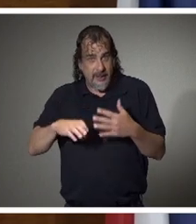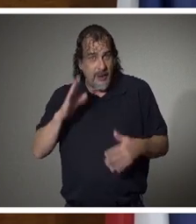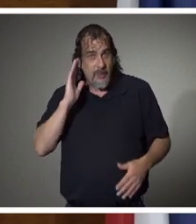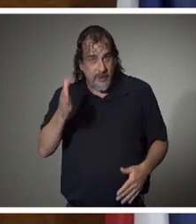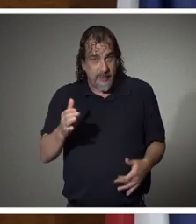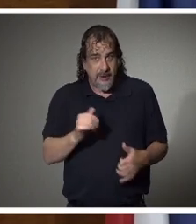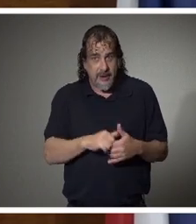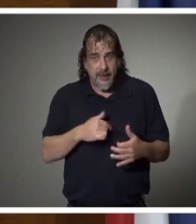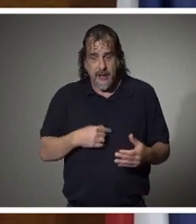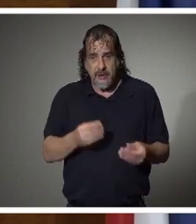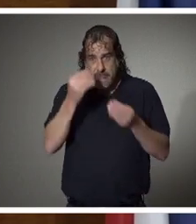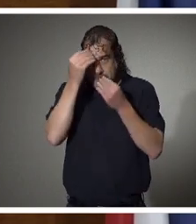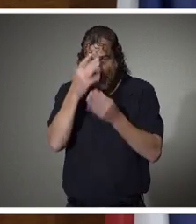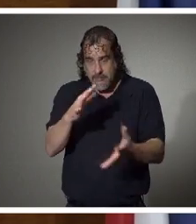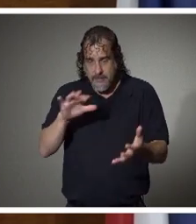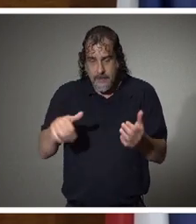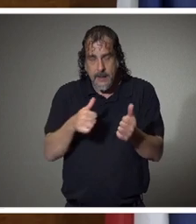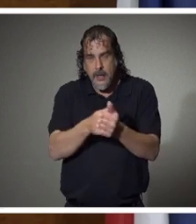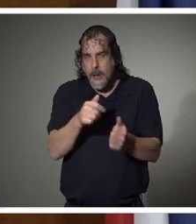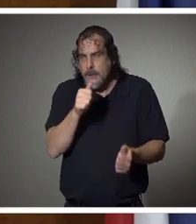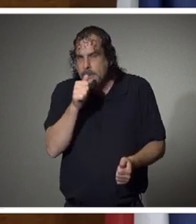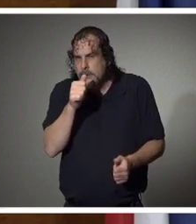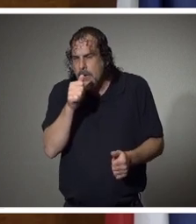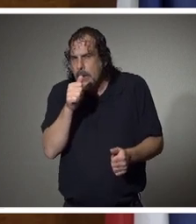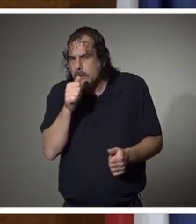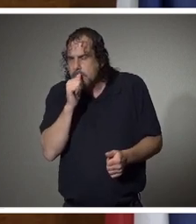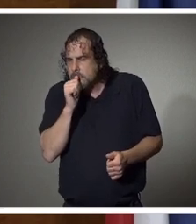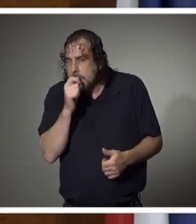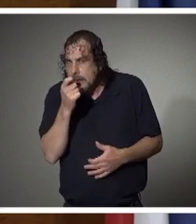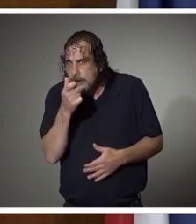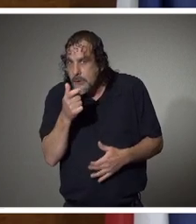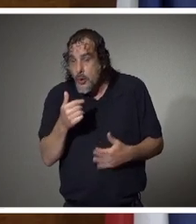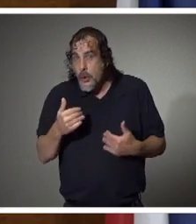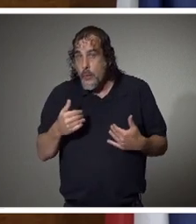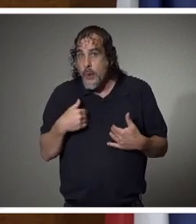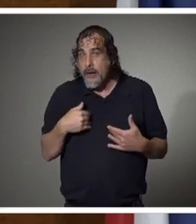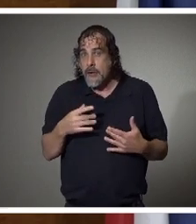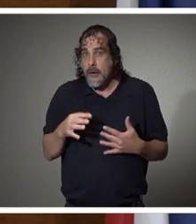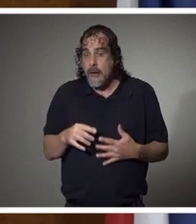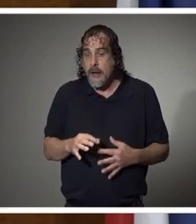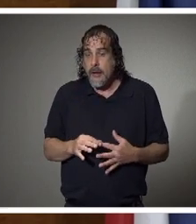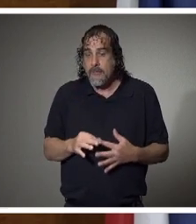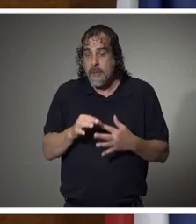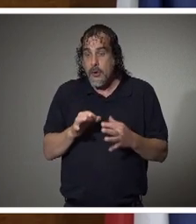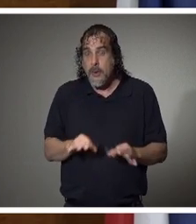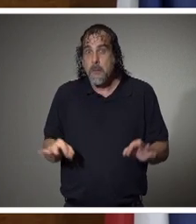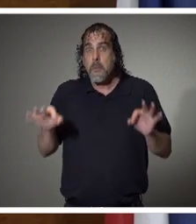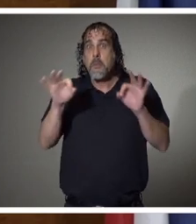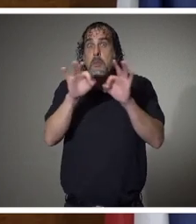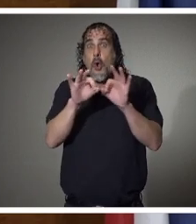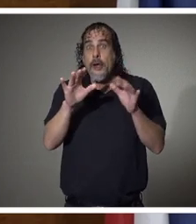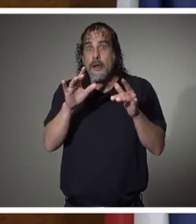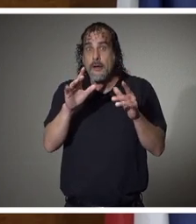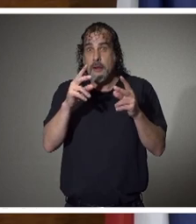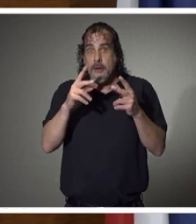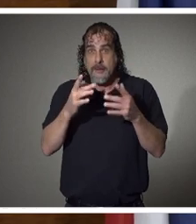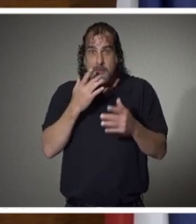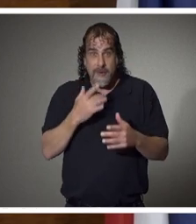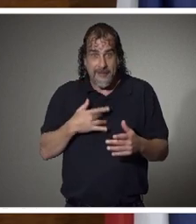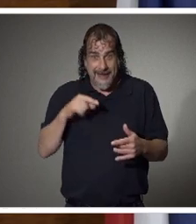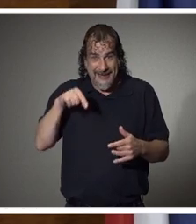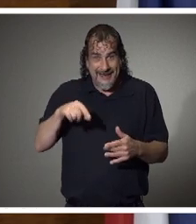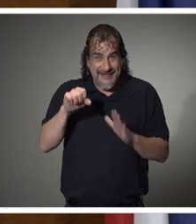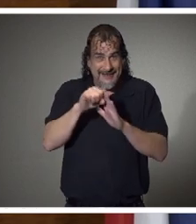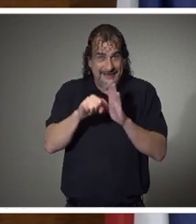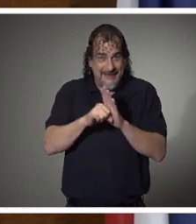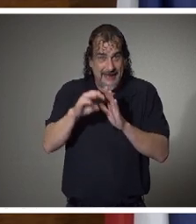I will let you all in on a little secret, and that is that we have a very, very important birthday this weekend in the state of Mississippi. I